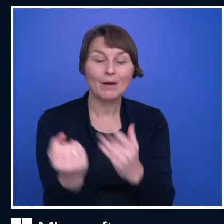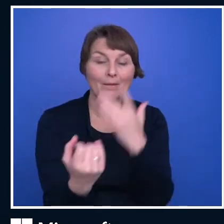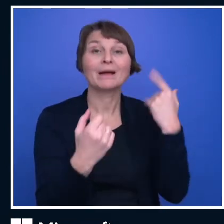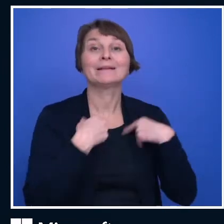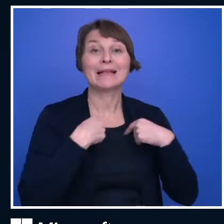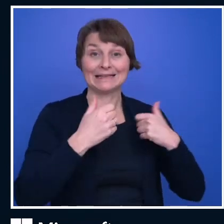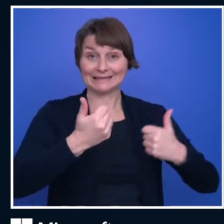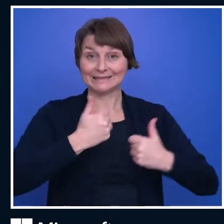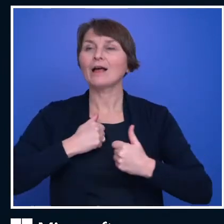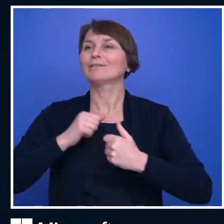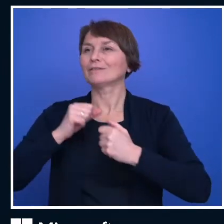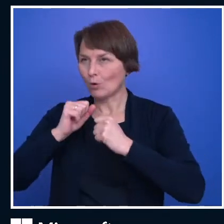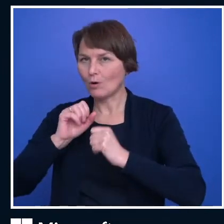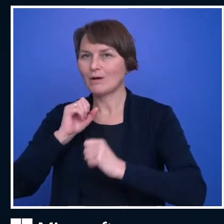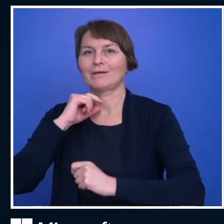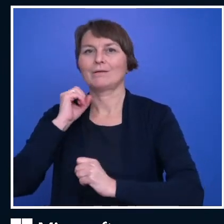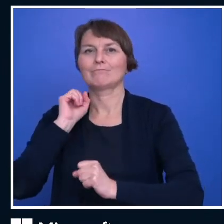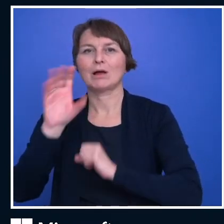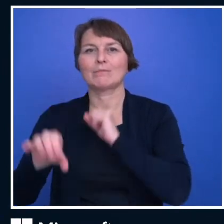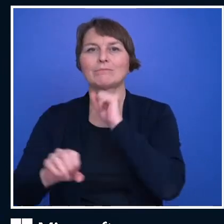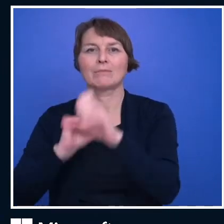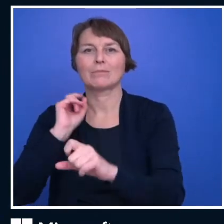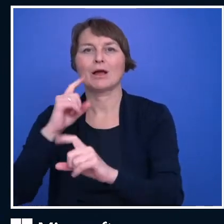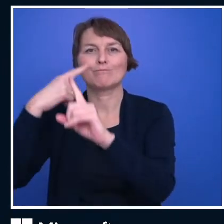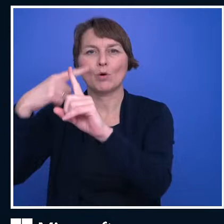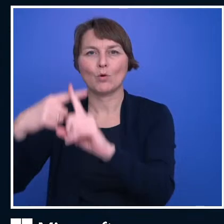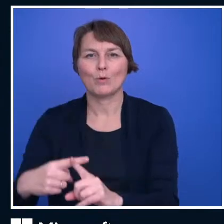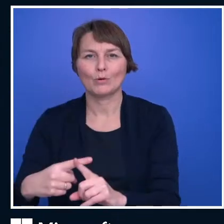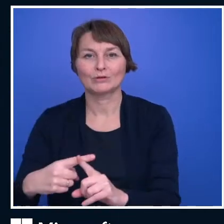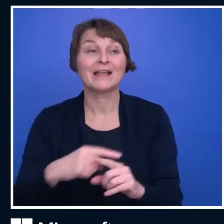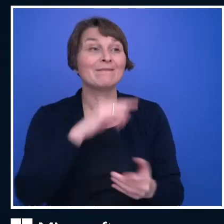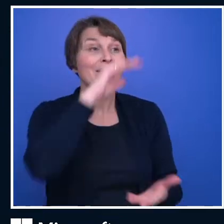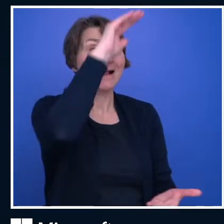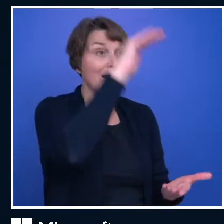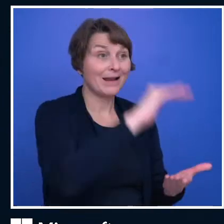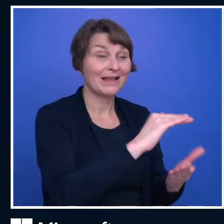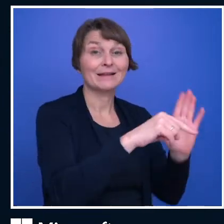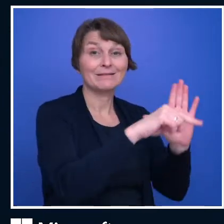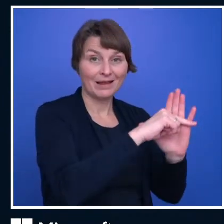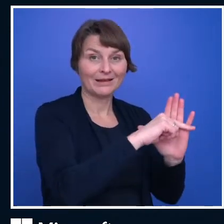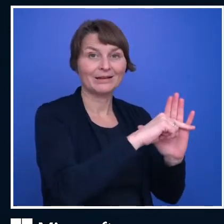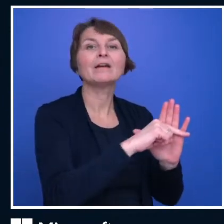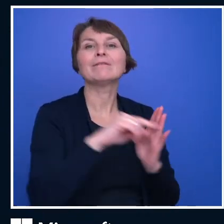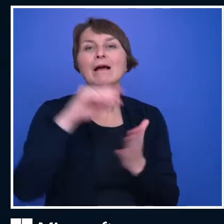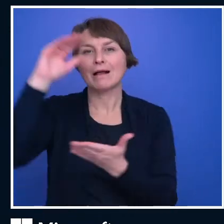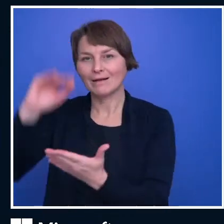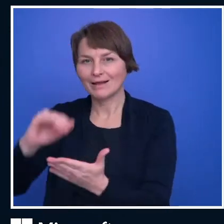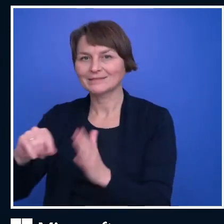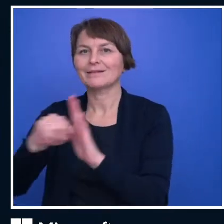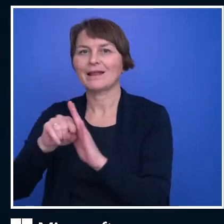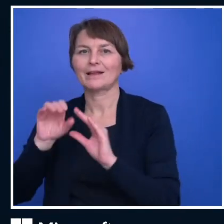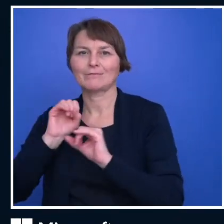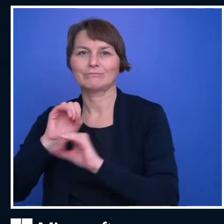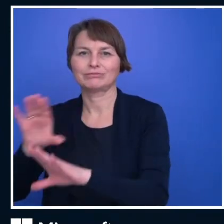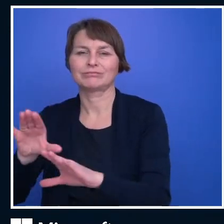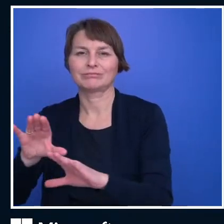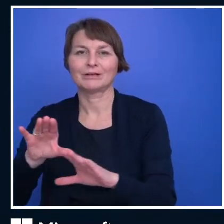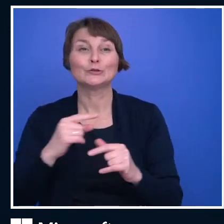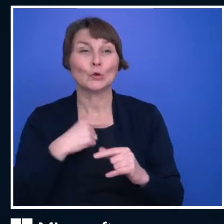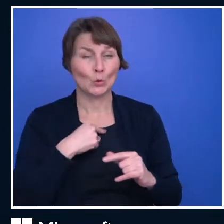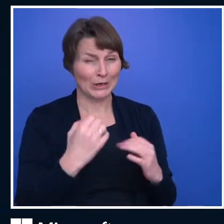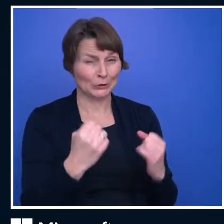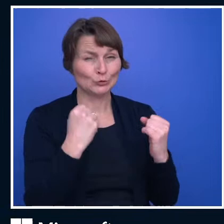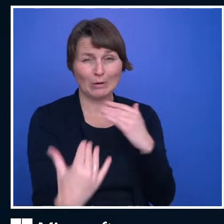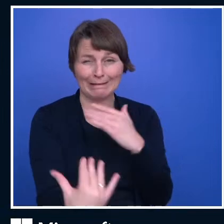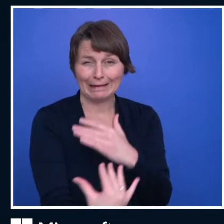posts throughout the week. So we definitely are influenced emotionally by our